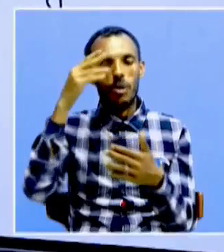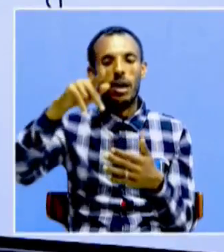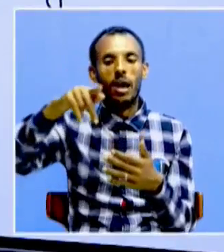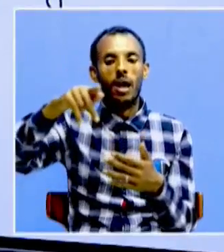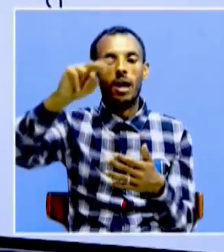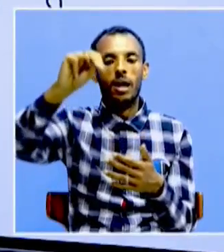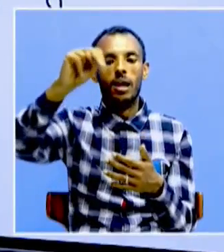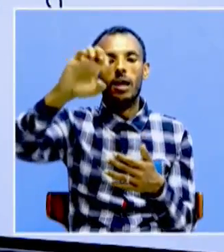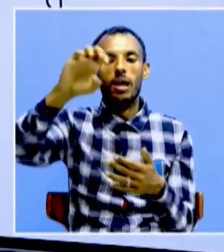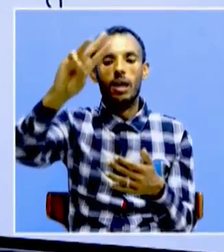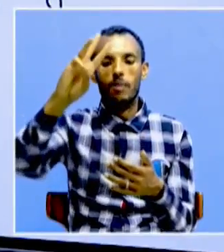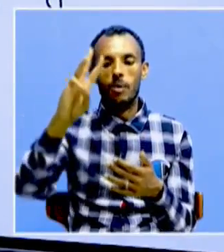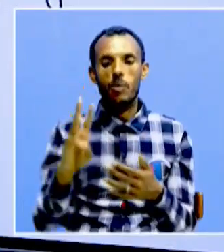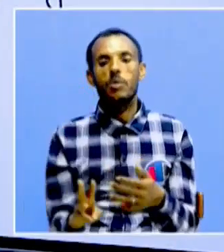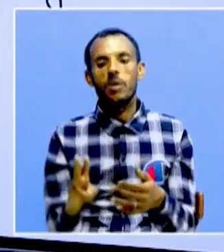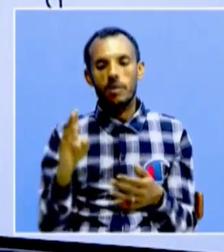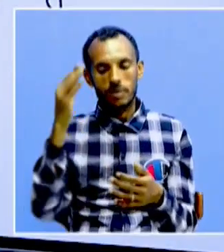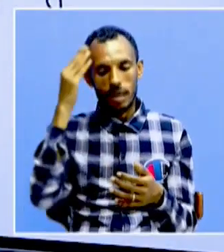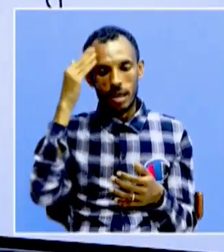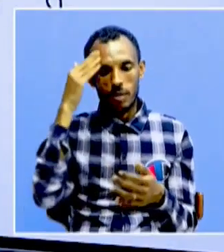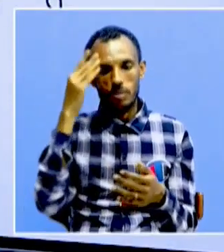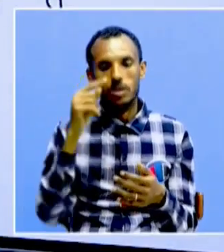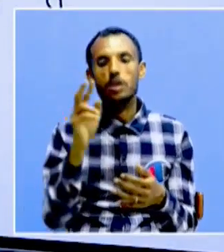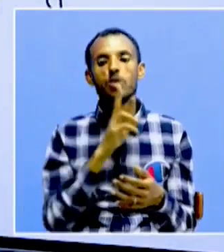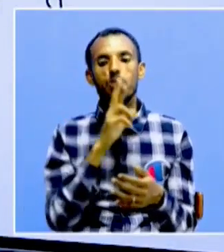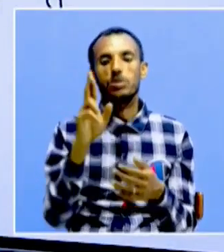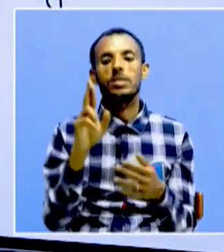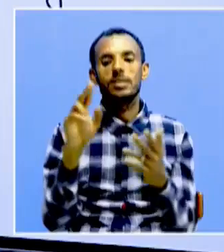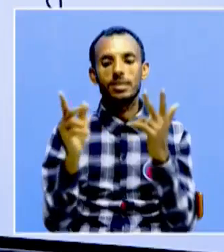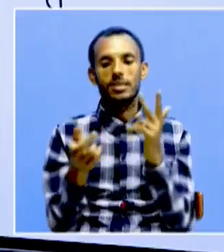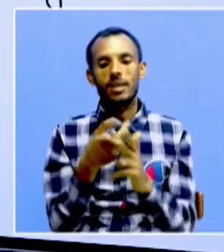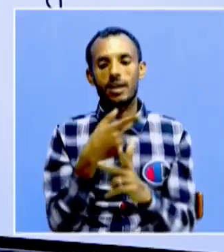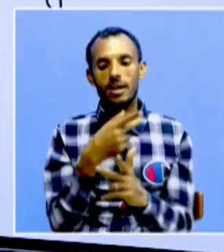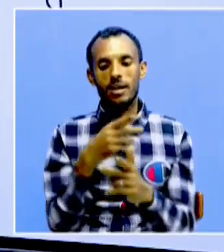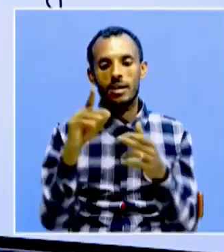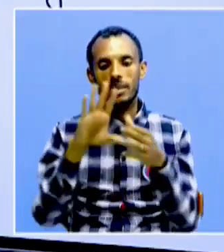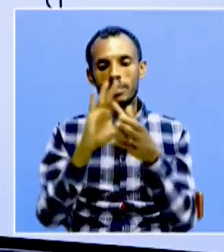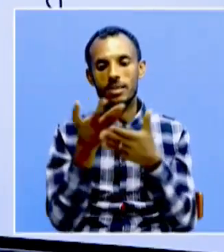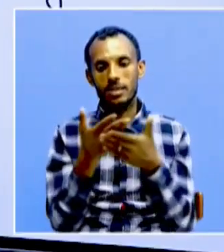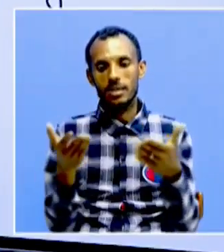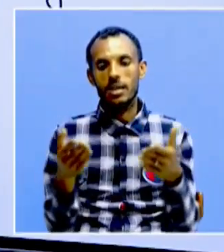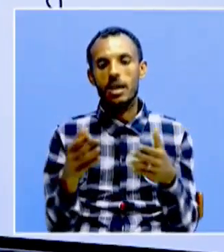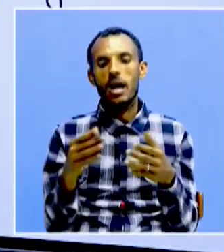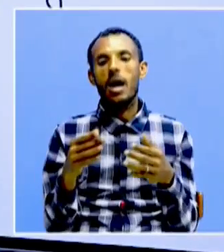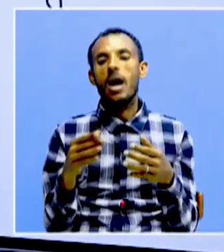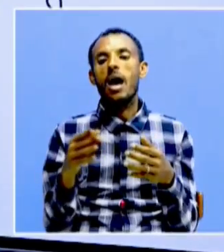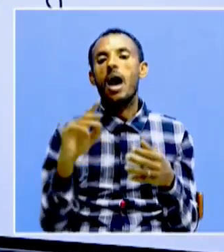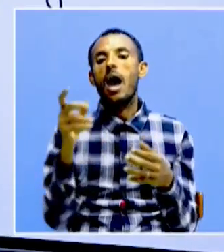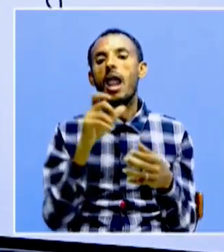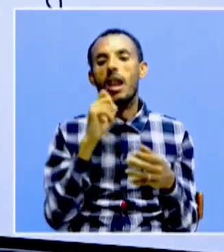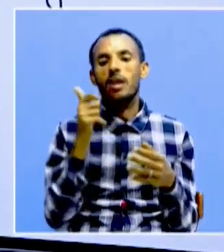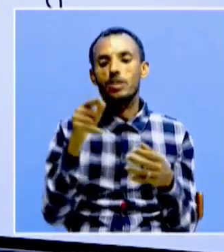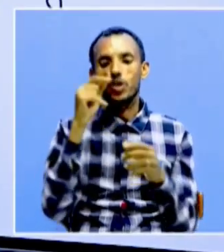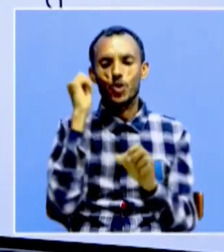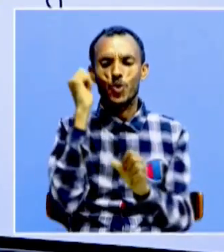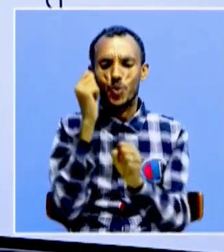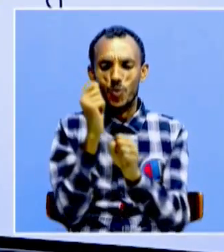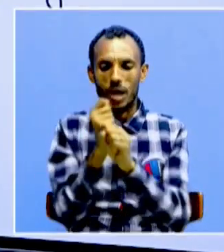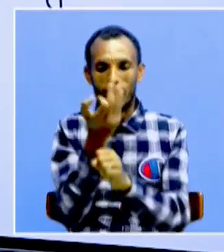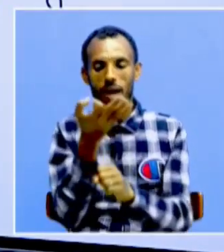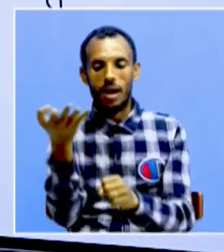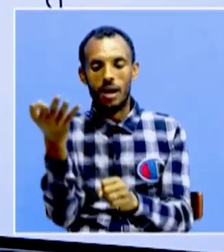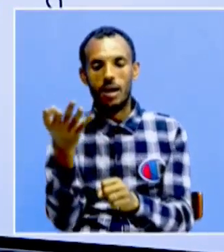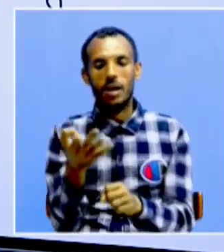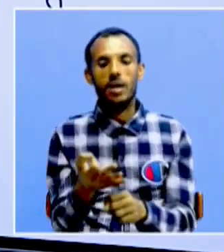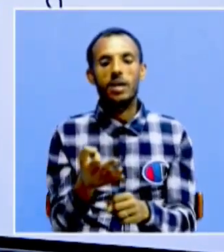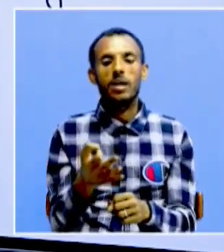If they knew the truth. Okay, the third one. Unless you work hard, unless